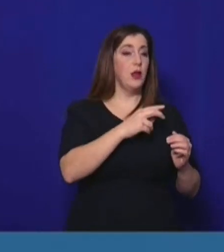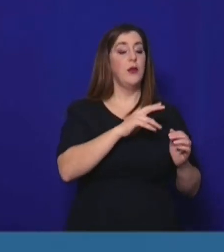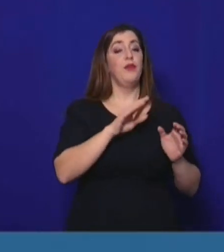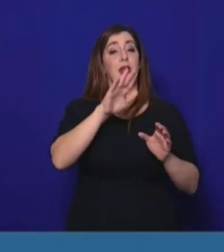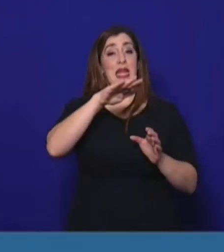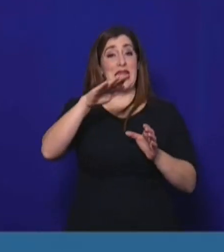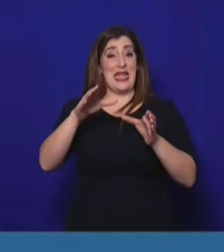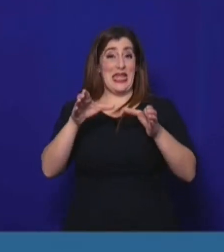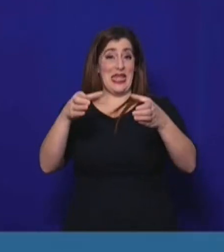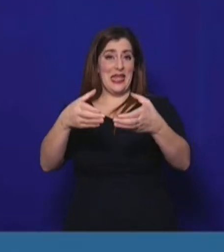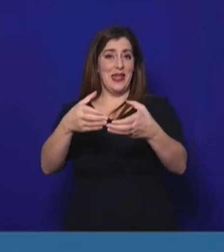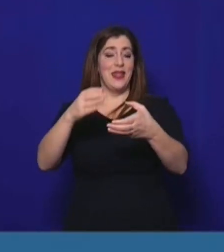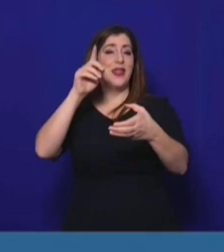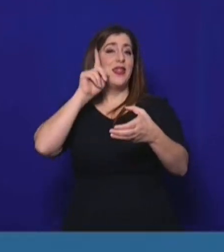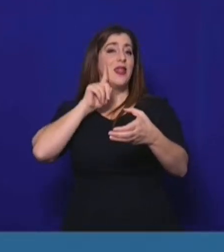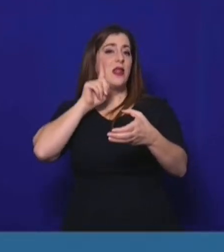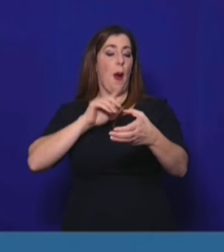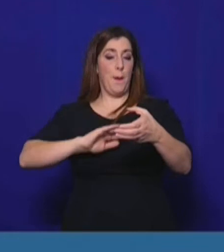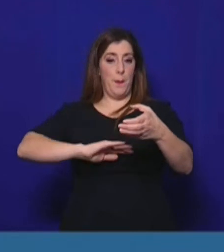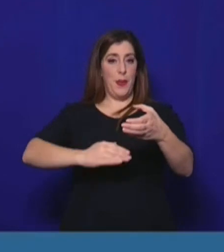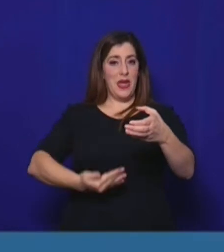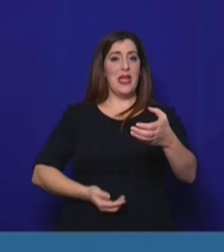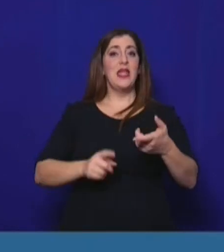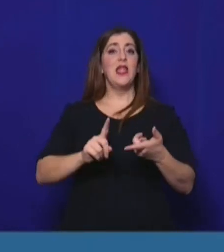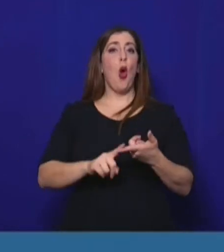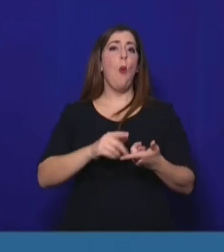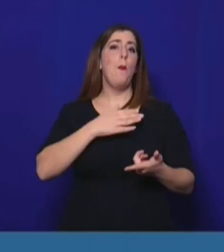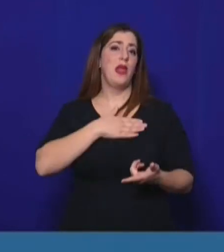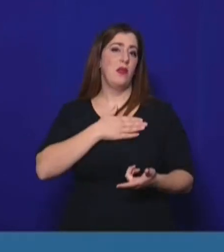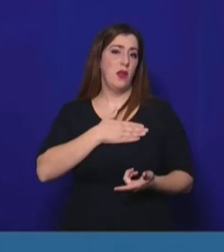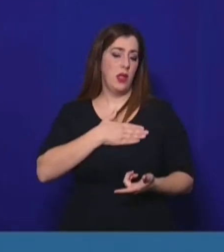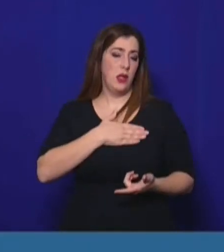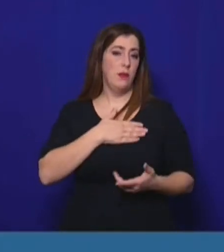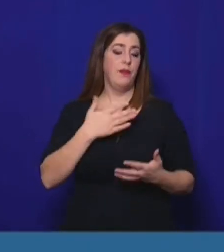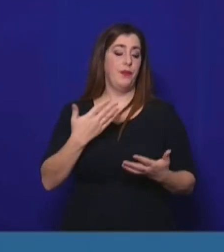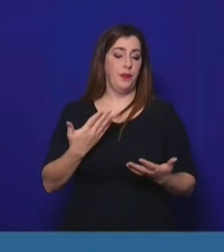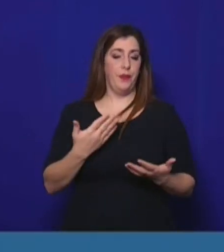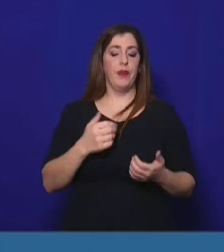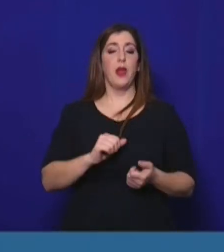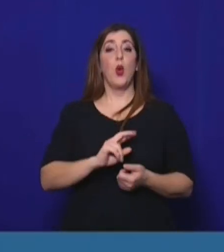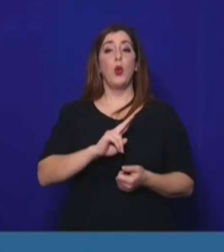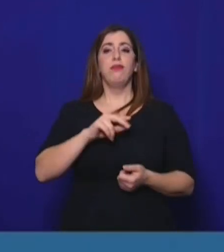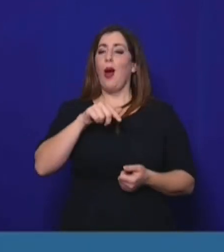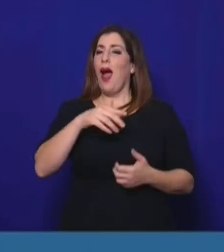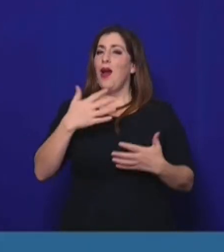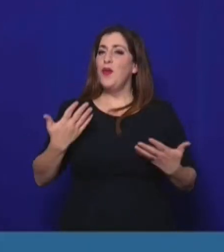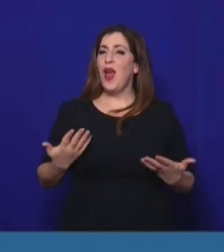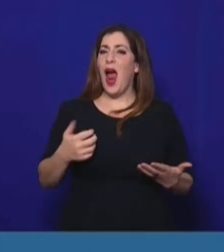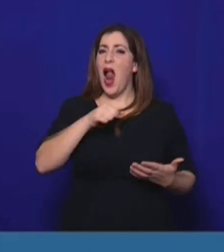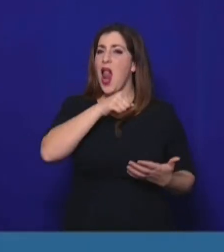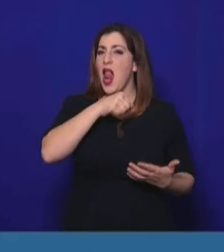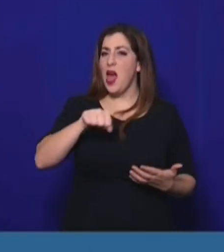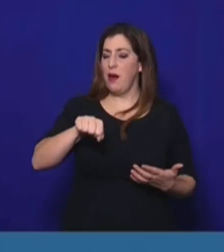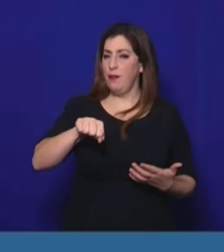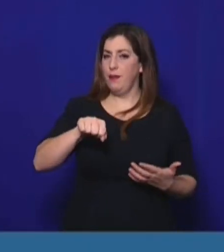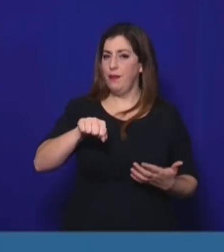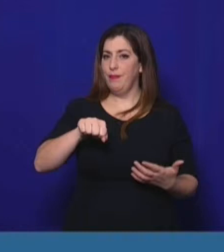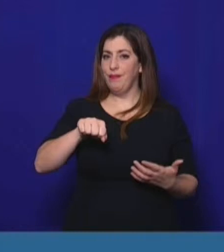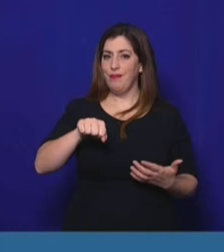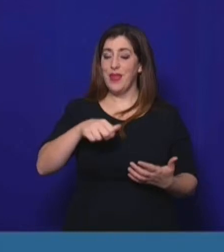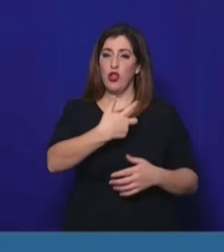breastfeeding, u propju dawn ir-raġunijiet bħalissa huma għaliex il-clinical trials sa issa għadhom ma